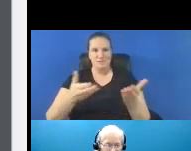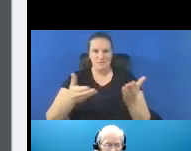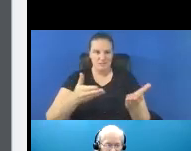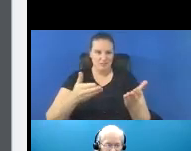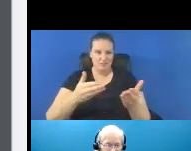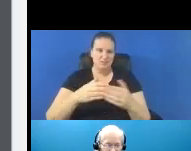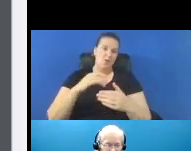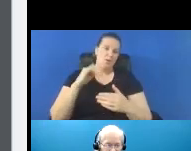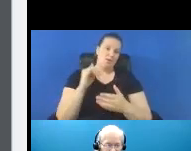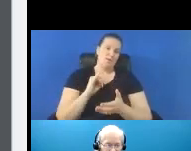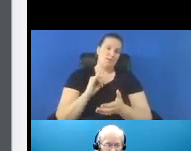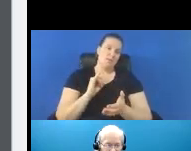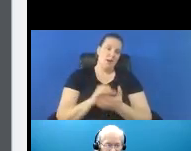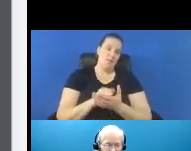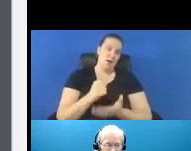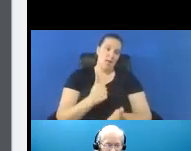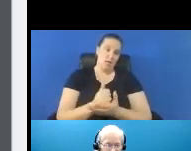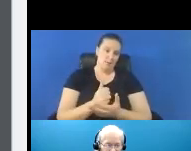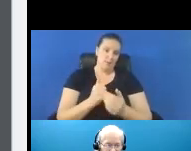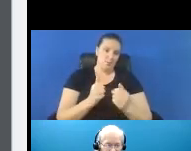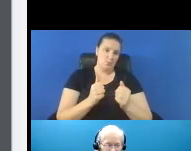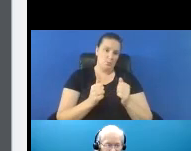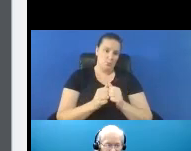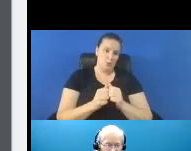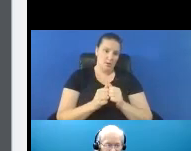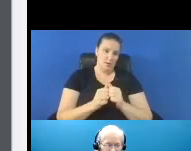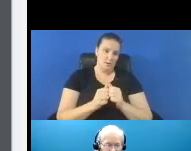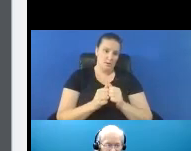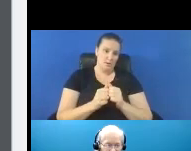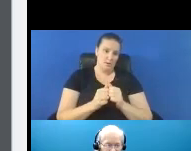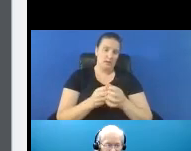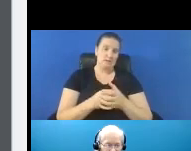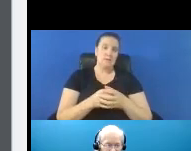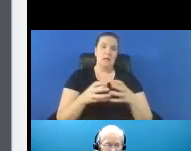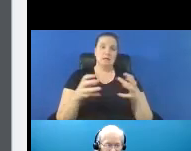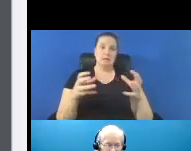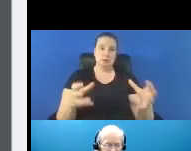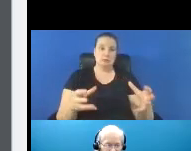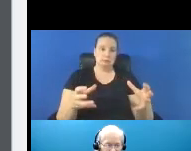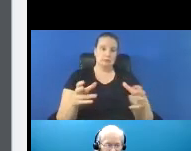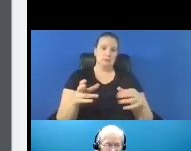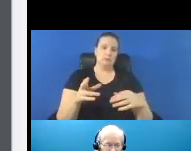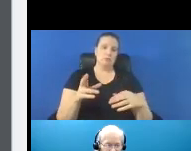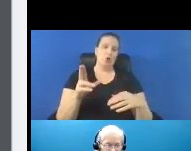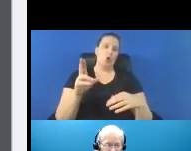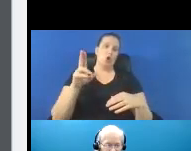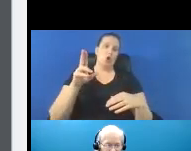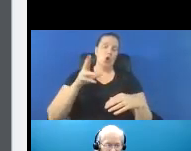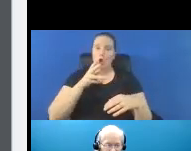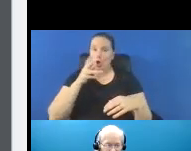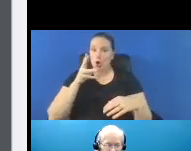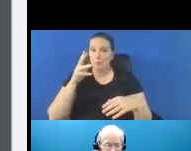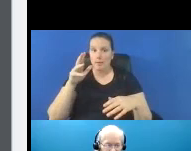so it would help us with our, expansion or urban sprawl